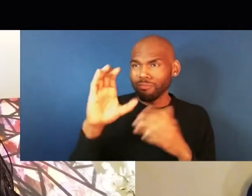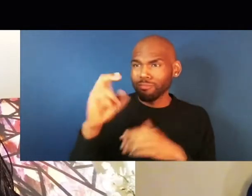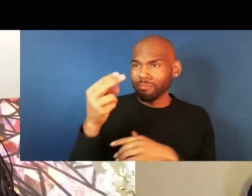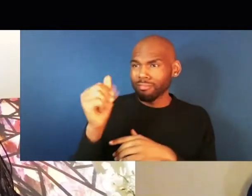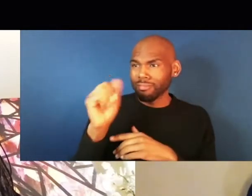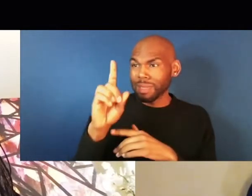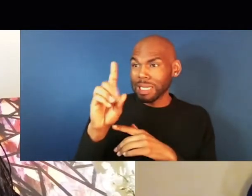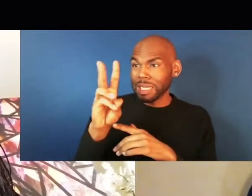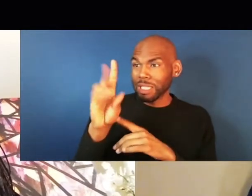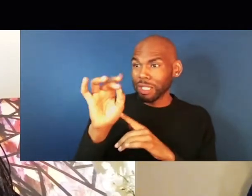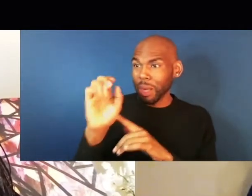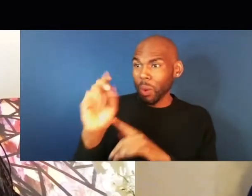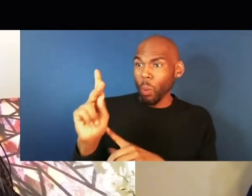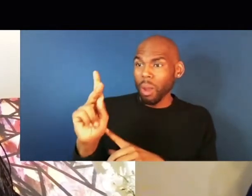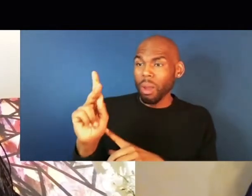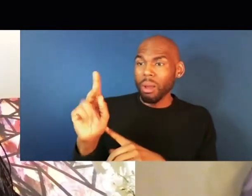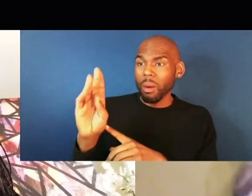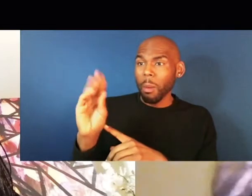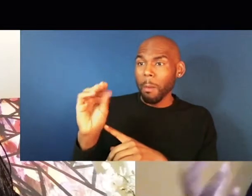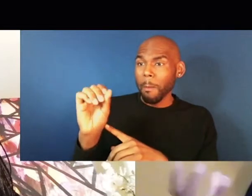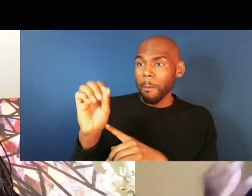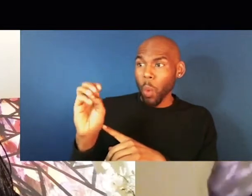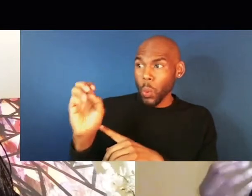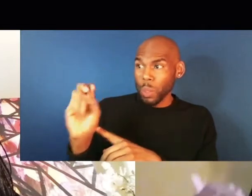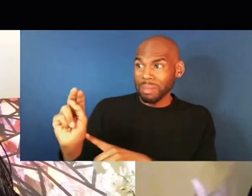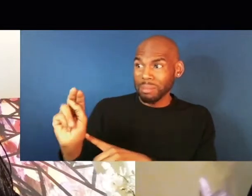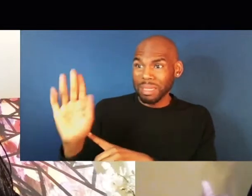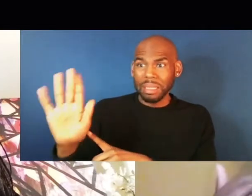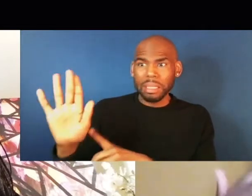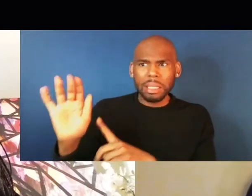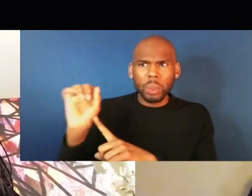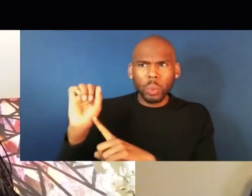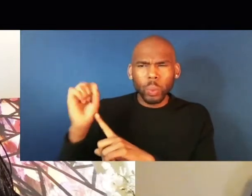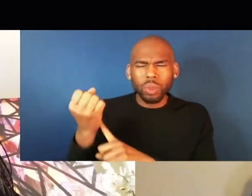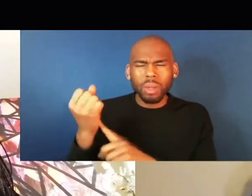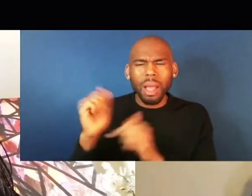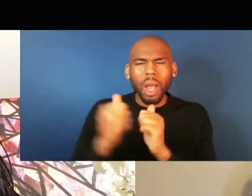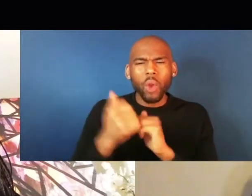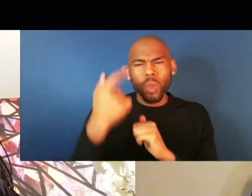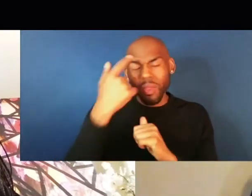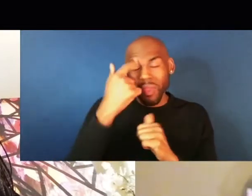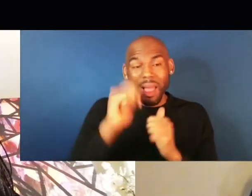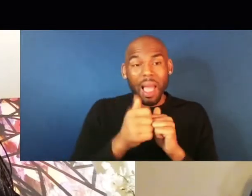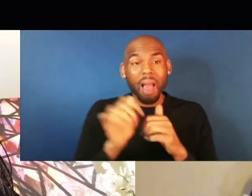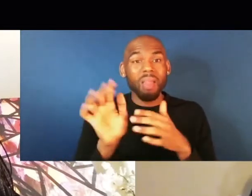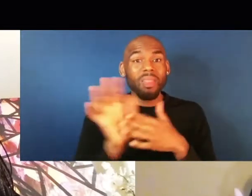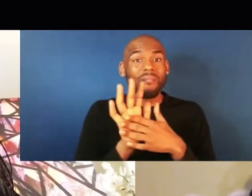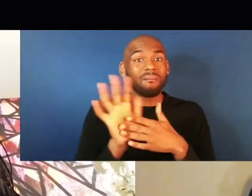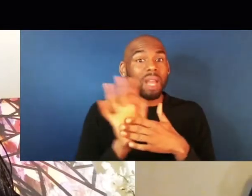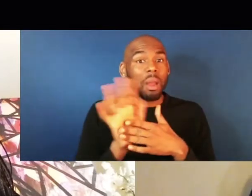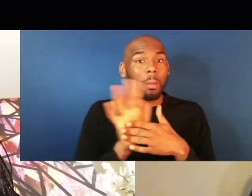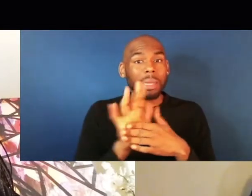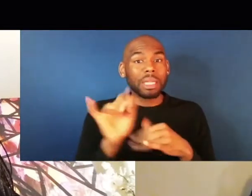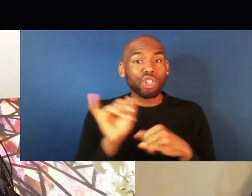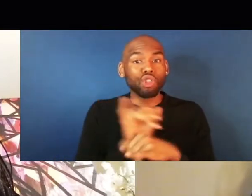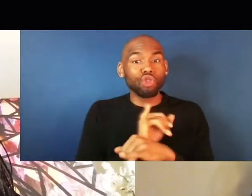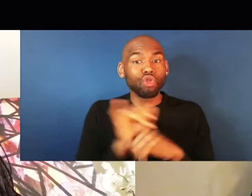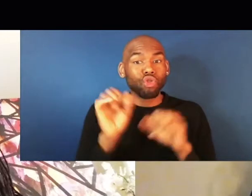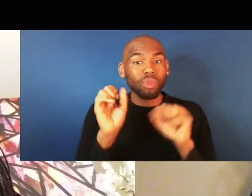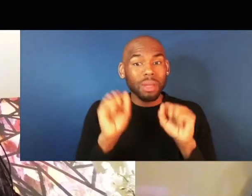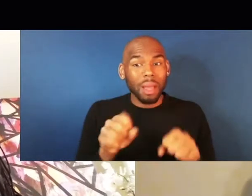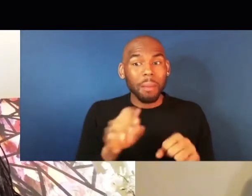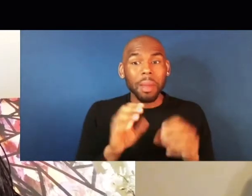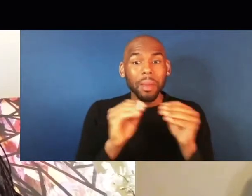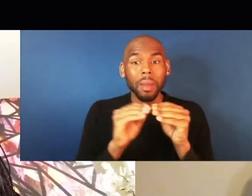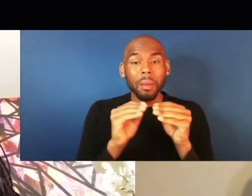Boseman situation, how do you think some ways how the film industry can be more accommodated for people